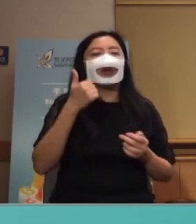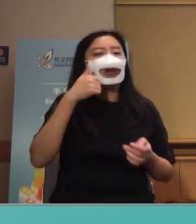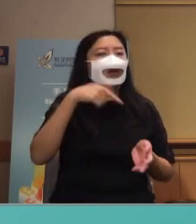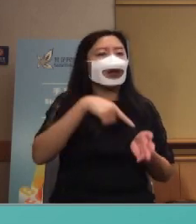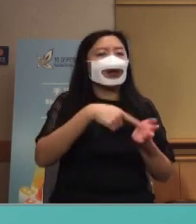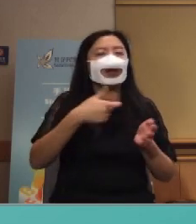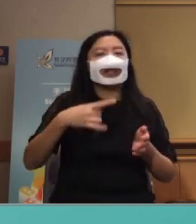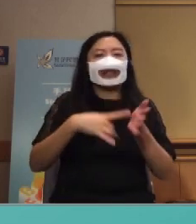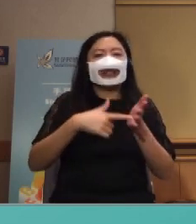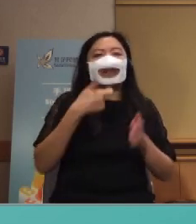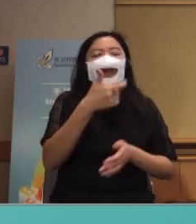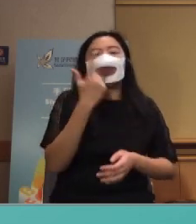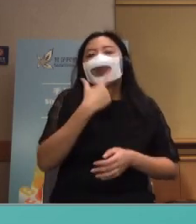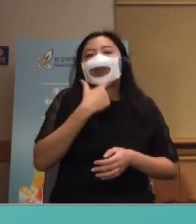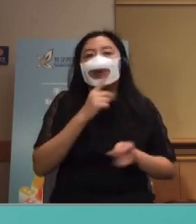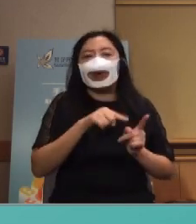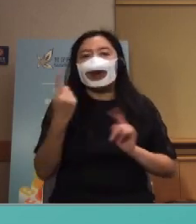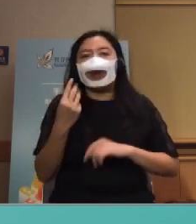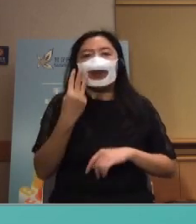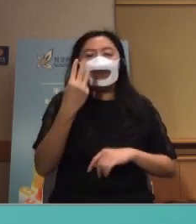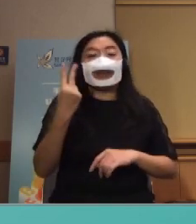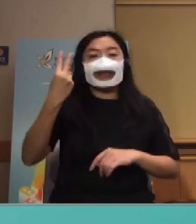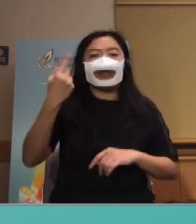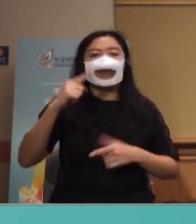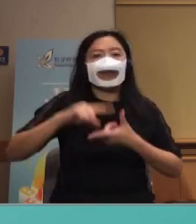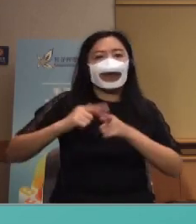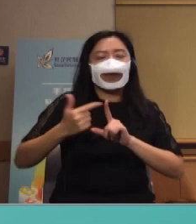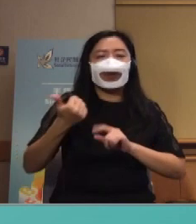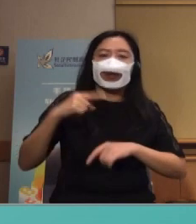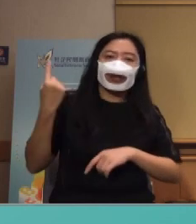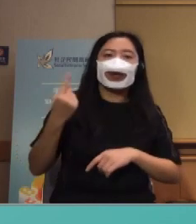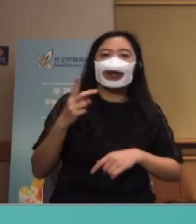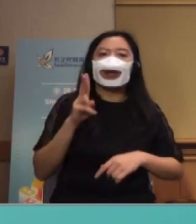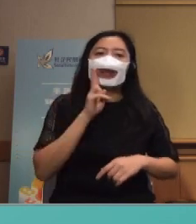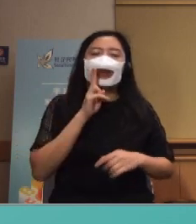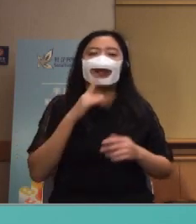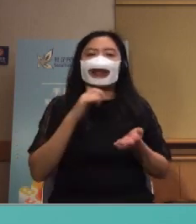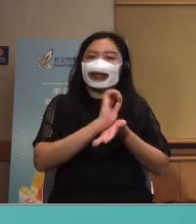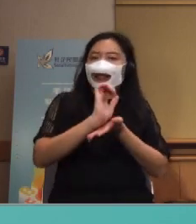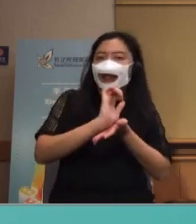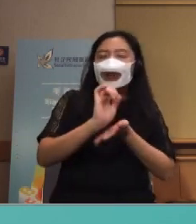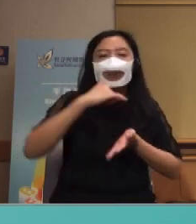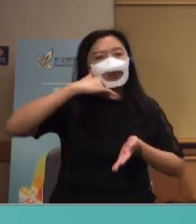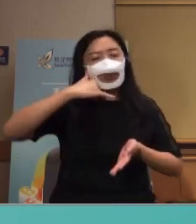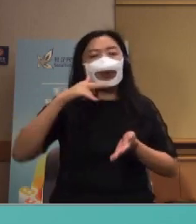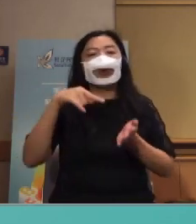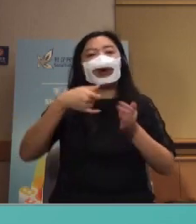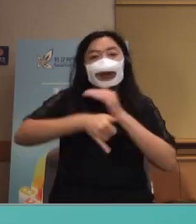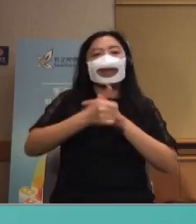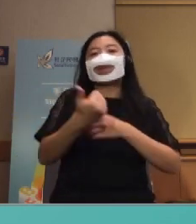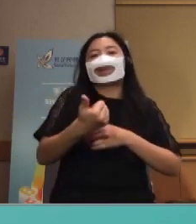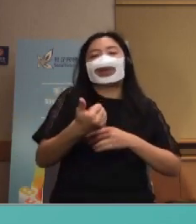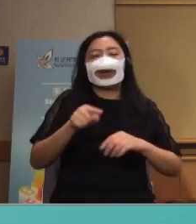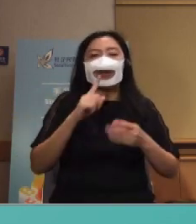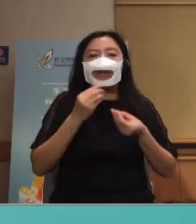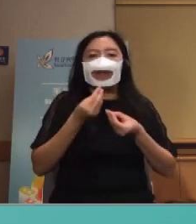You sign up with an email, you get a magic link, you use your cell phone. It's just like any other app you would use, right? We provide a really easy way to get onto